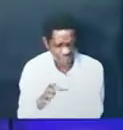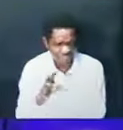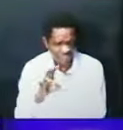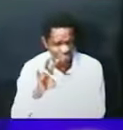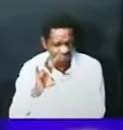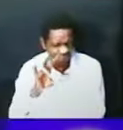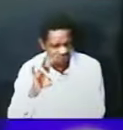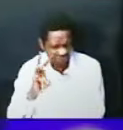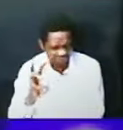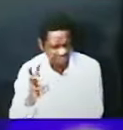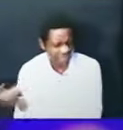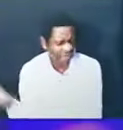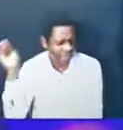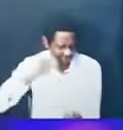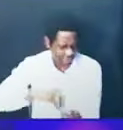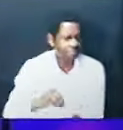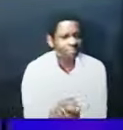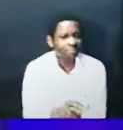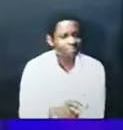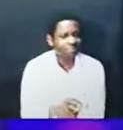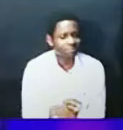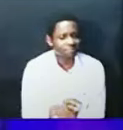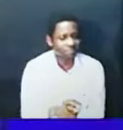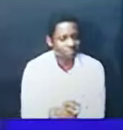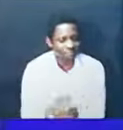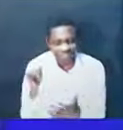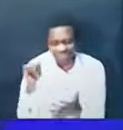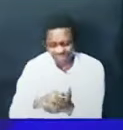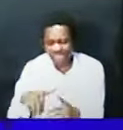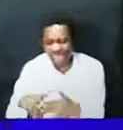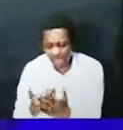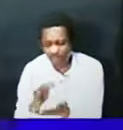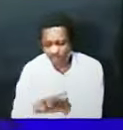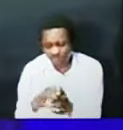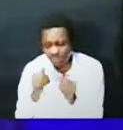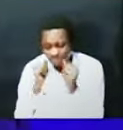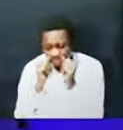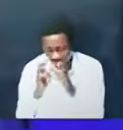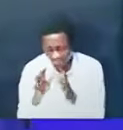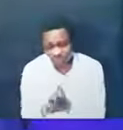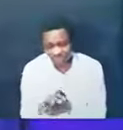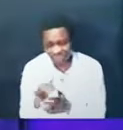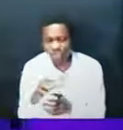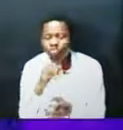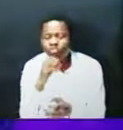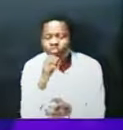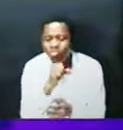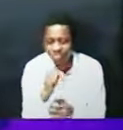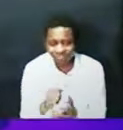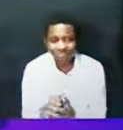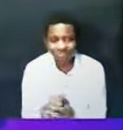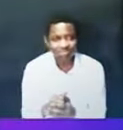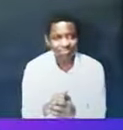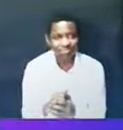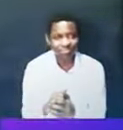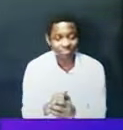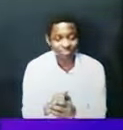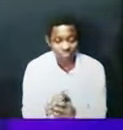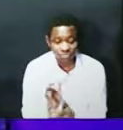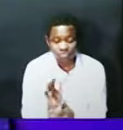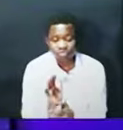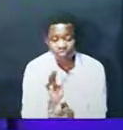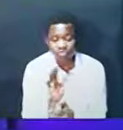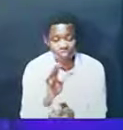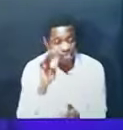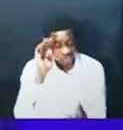was how he was blessed. Na akura no nyame asira no pa. An old man. Kokura the wife died. Ni yiri wu achi